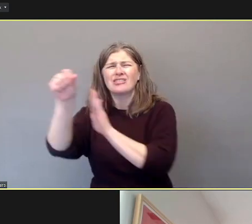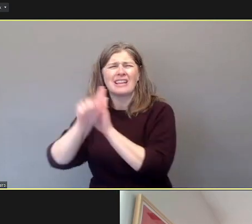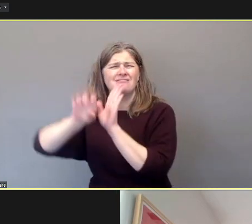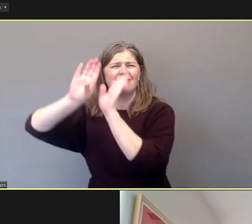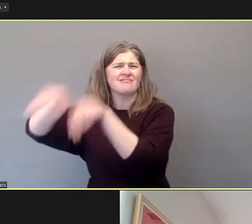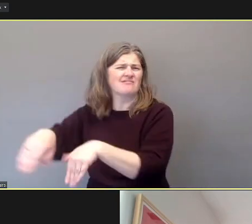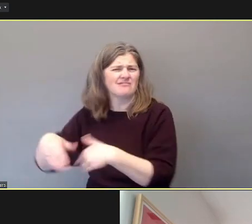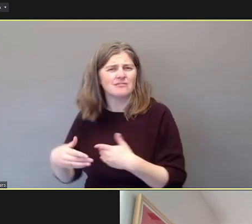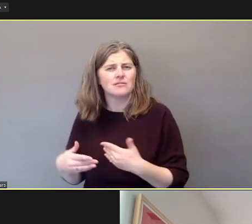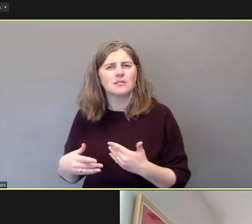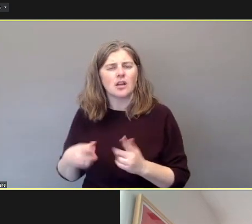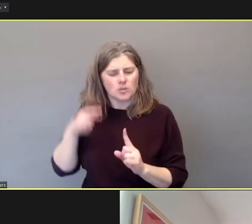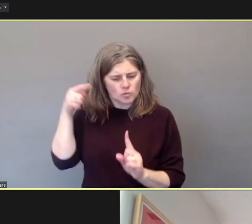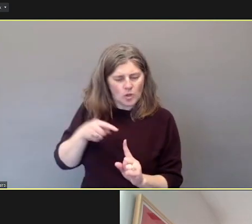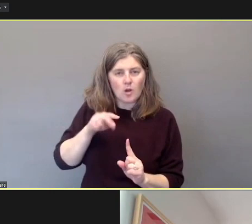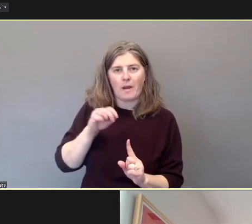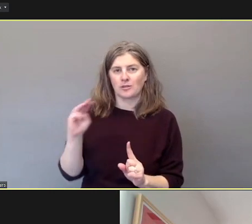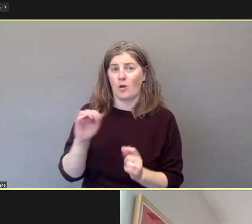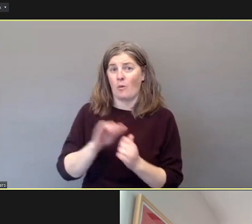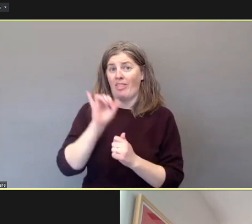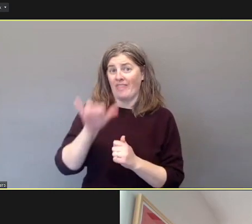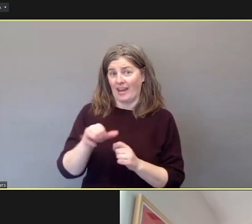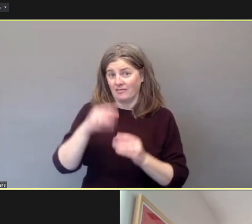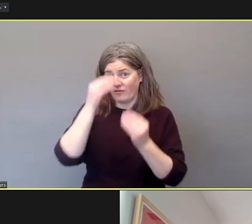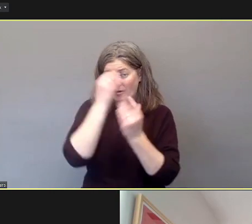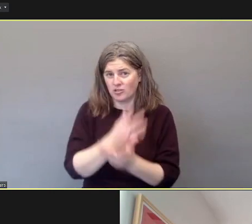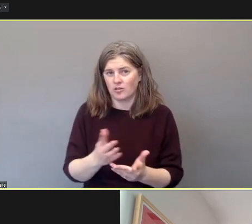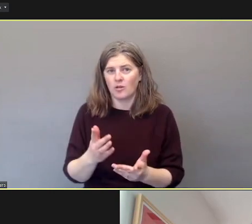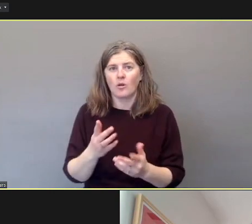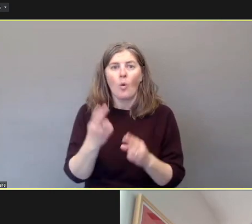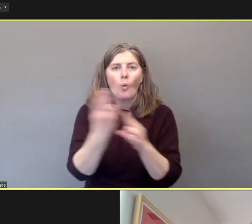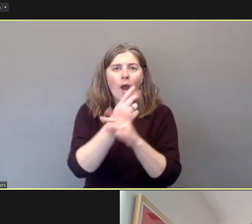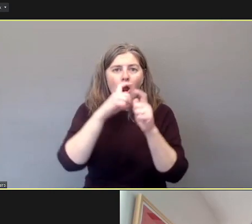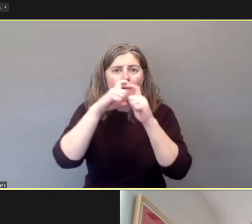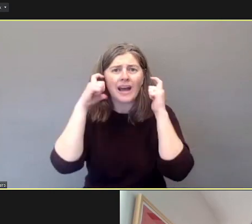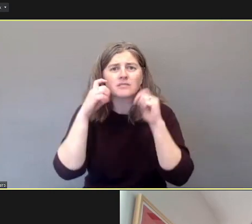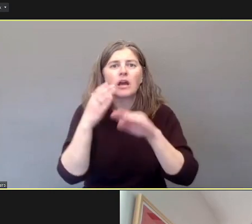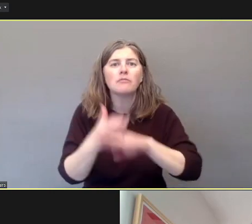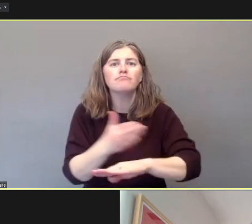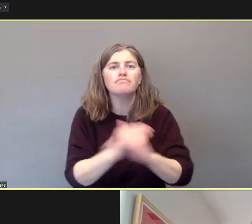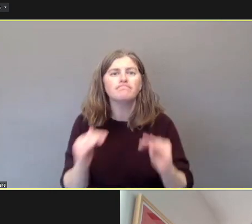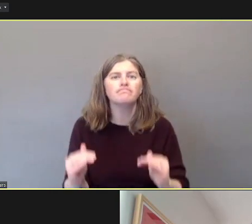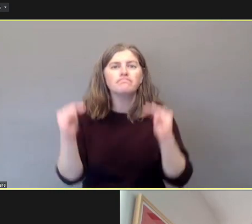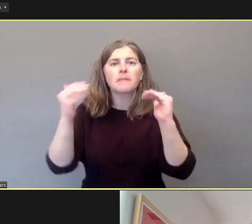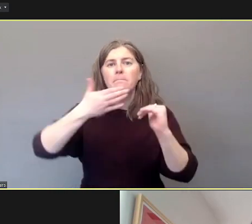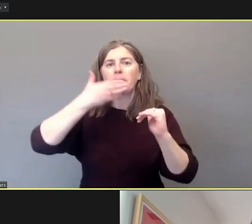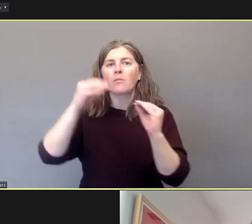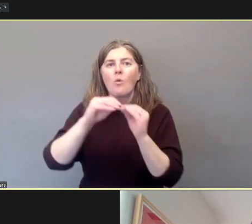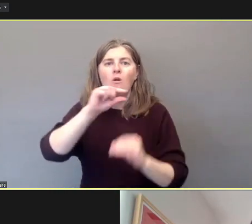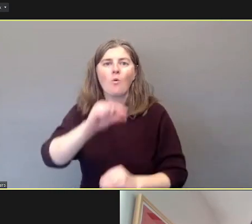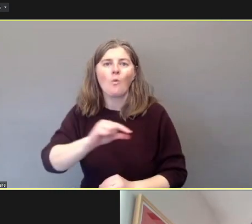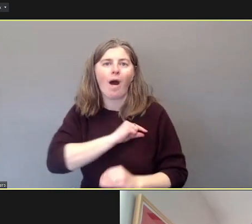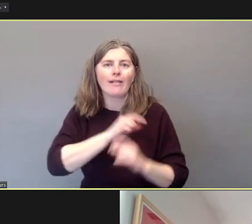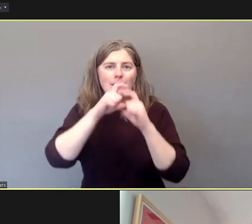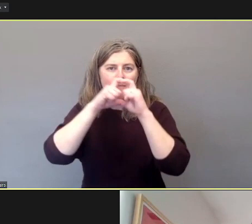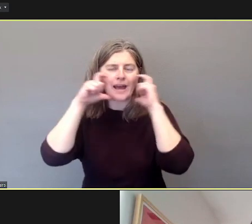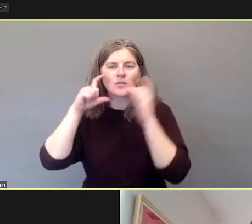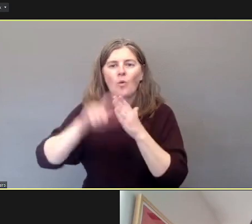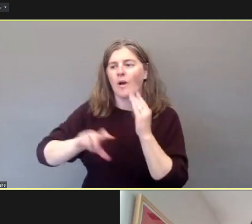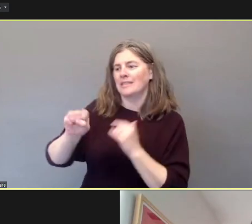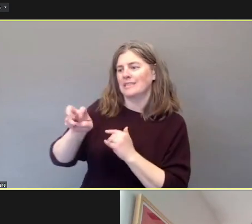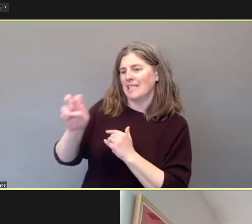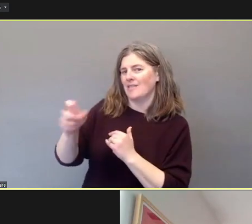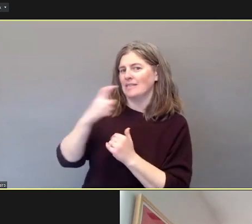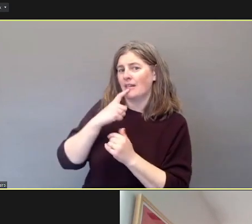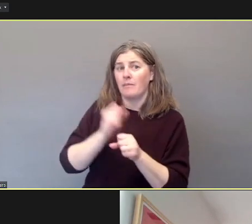us the time is right. So with that, wear your mask, wear a better mask, as Steve Edmonton pointed out. Make sure you have